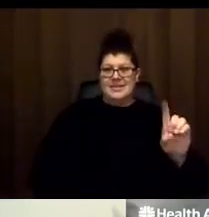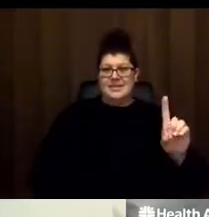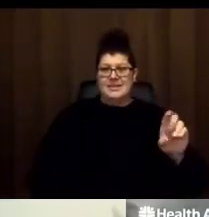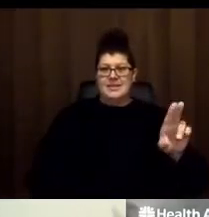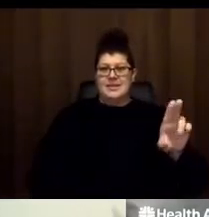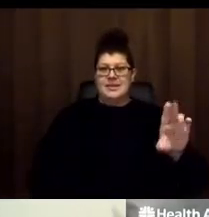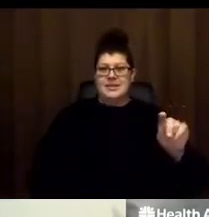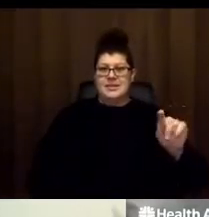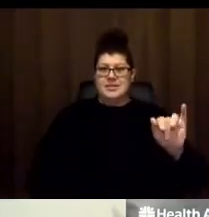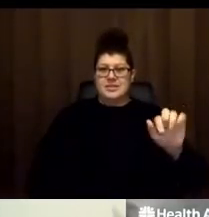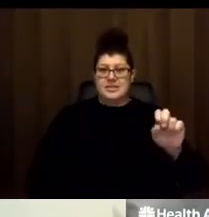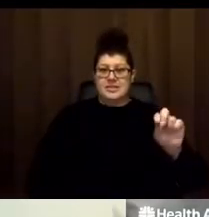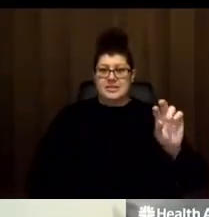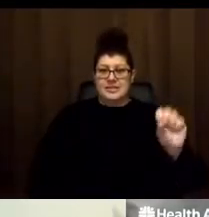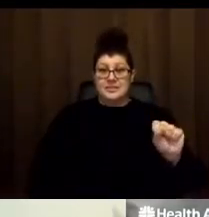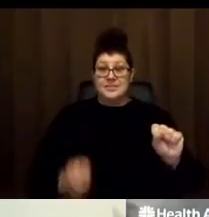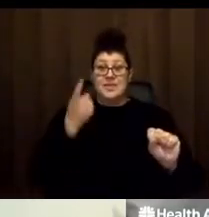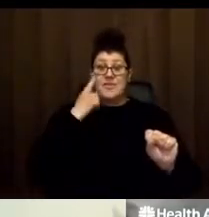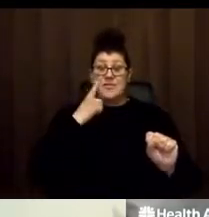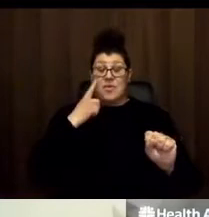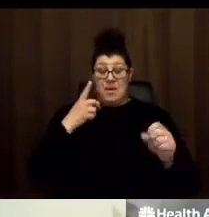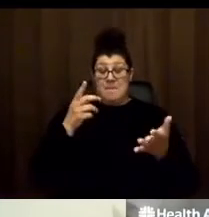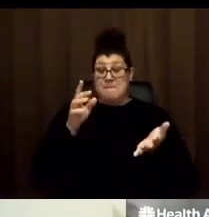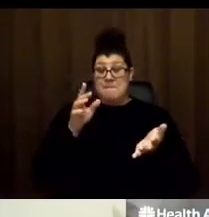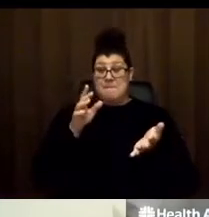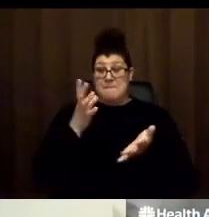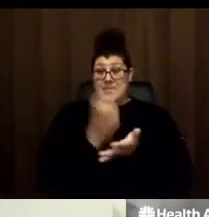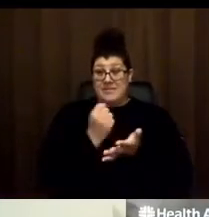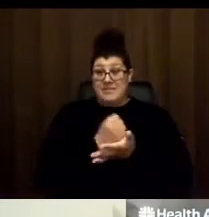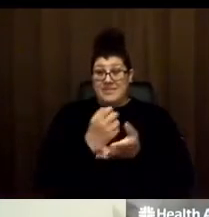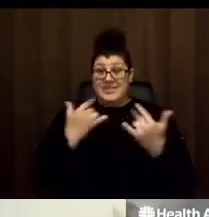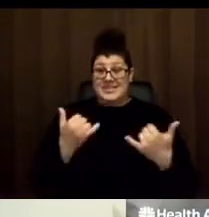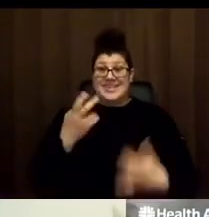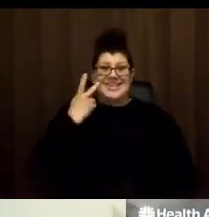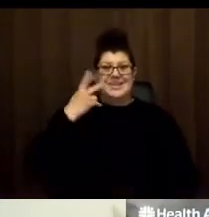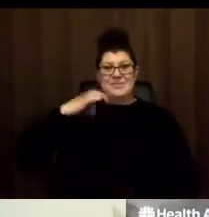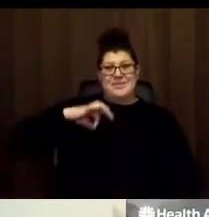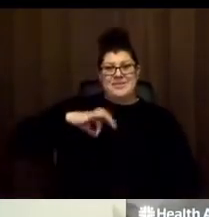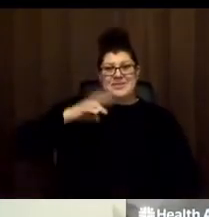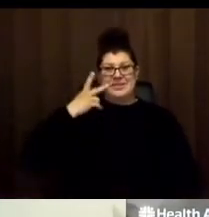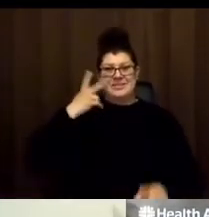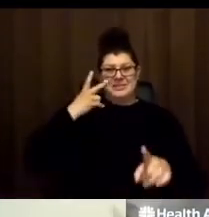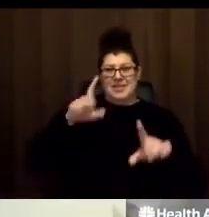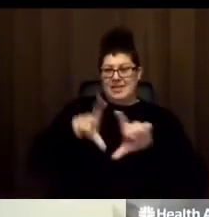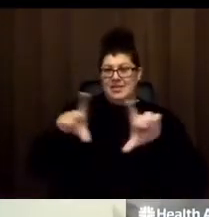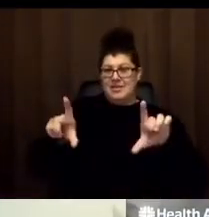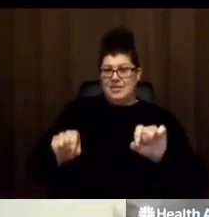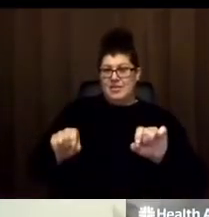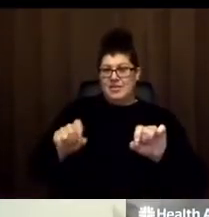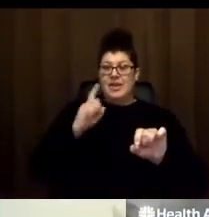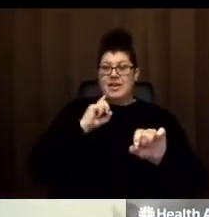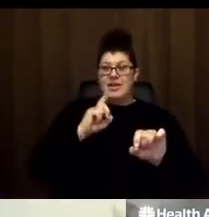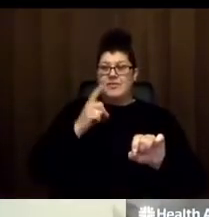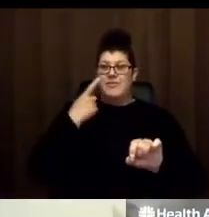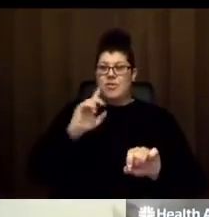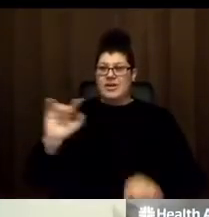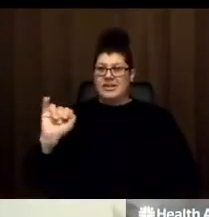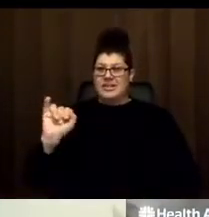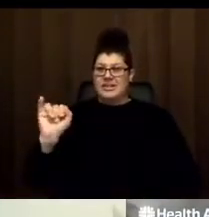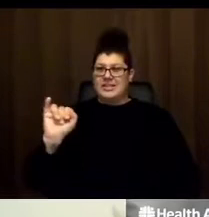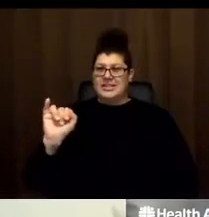and Medicare benefits today. On the screen, you can see an example of a Medicare insurance card.